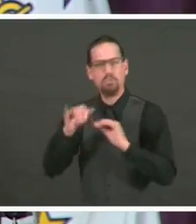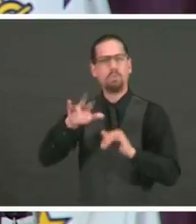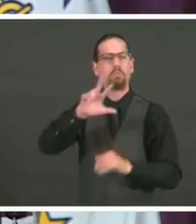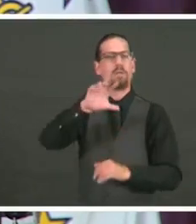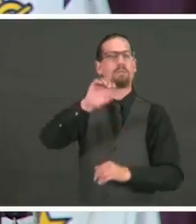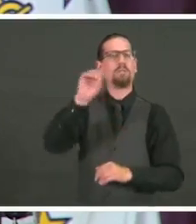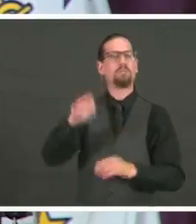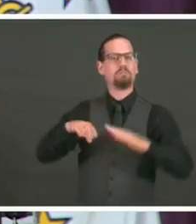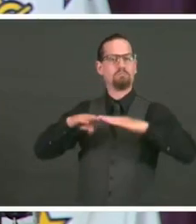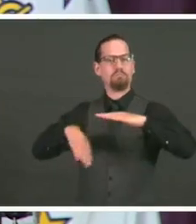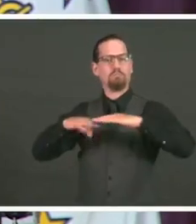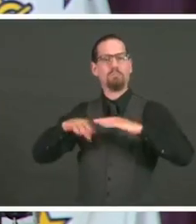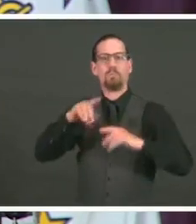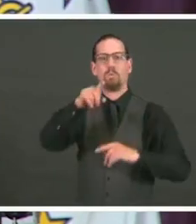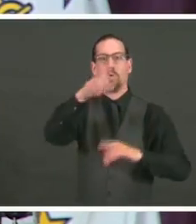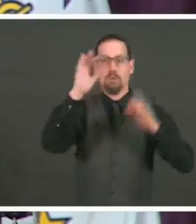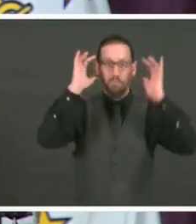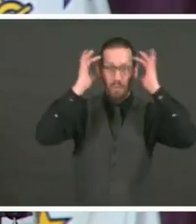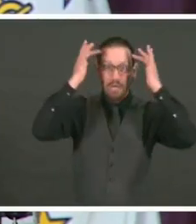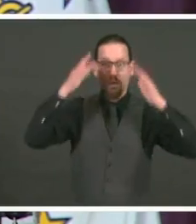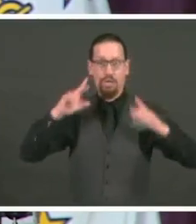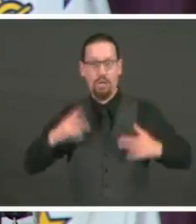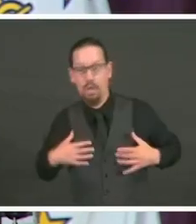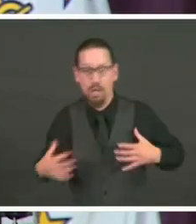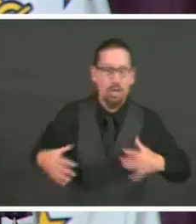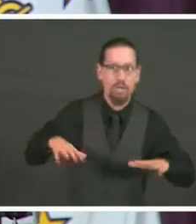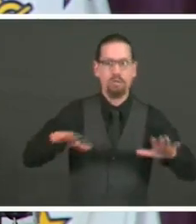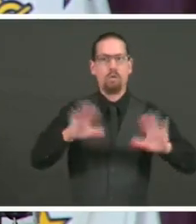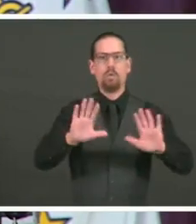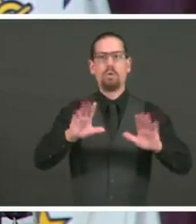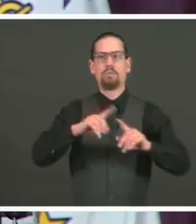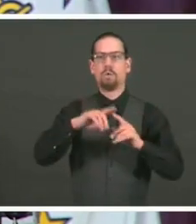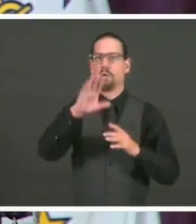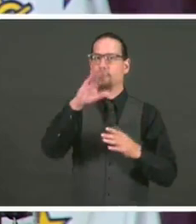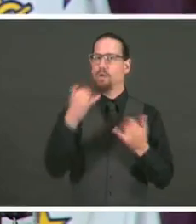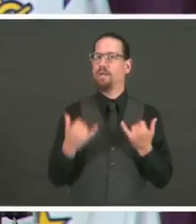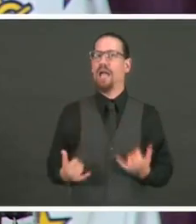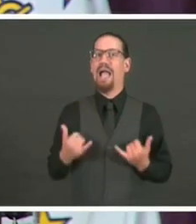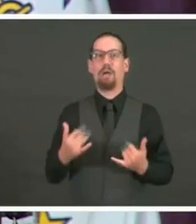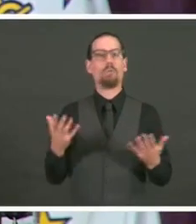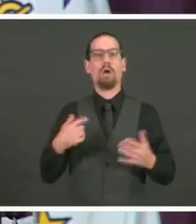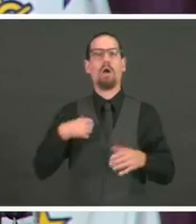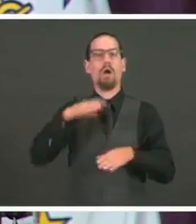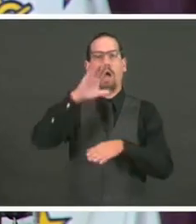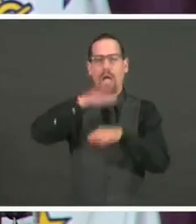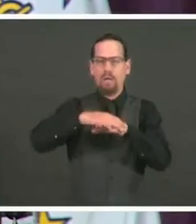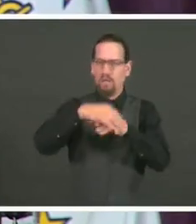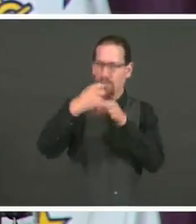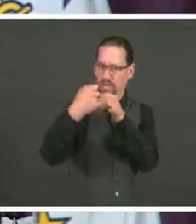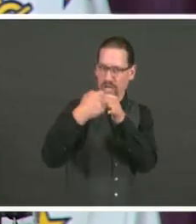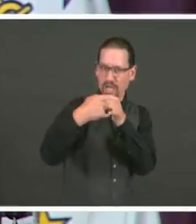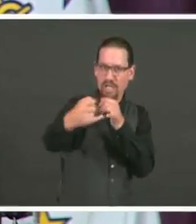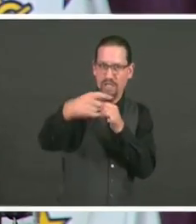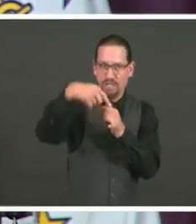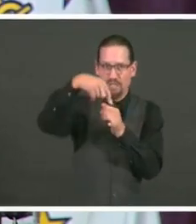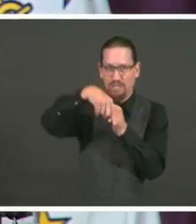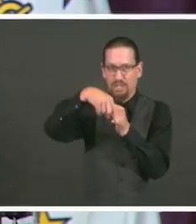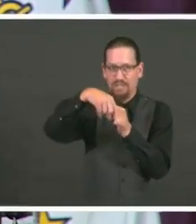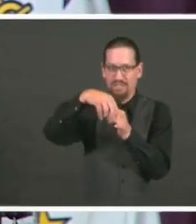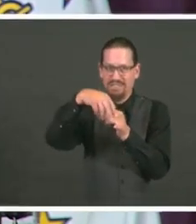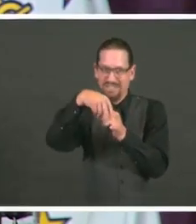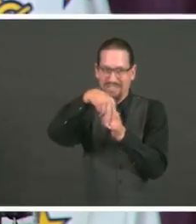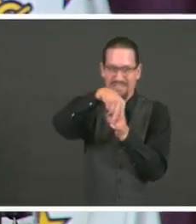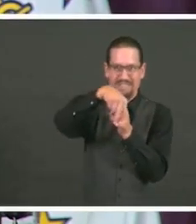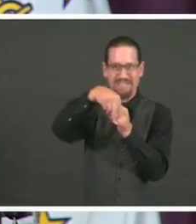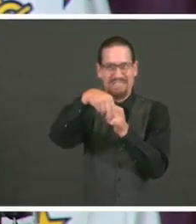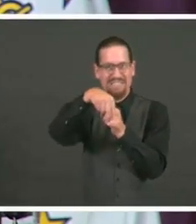this. We are at a turning point right now. We want to get children back to school. We want to get folks who are out